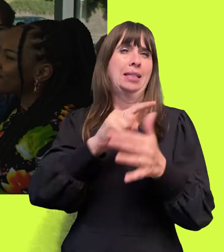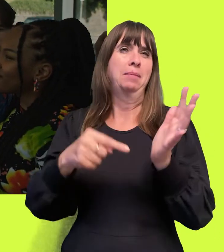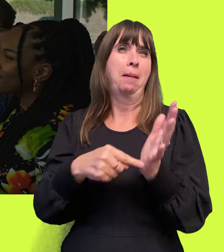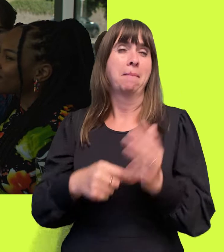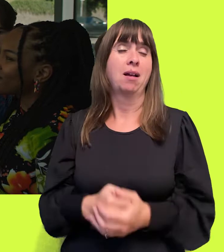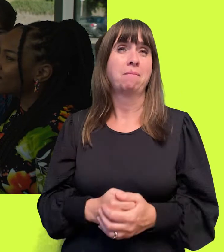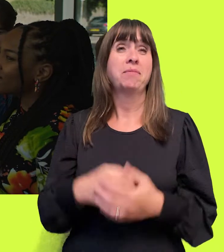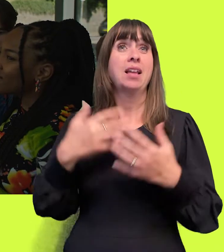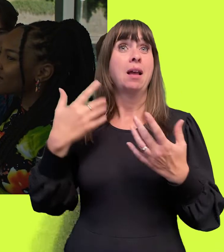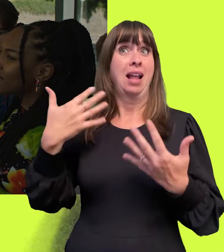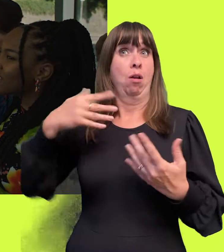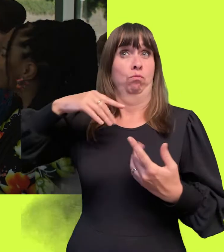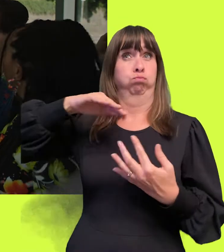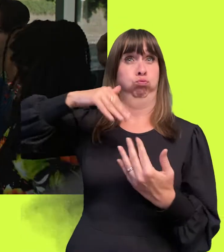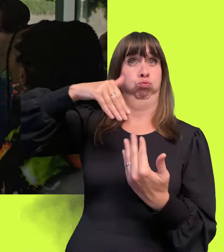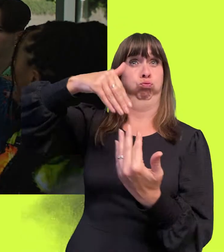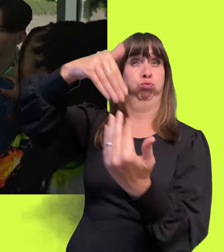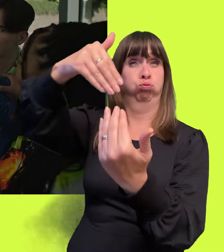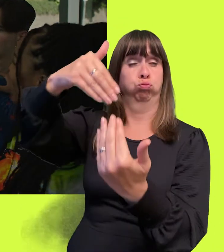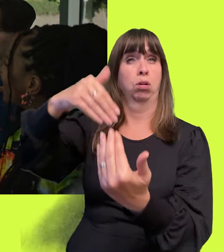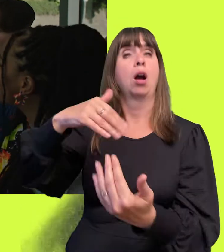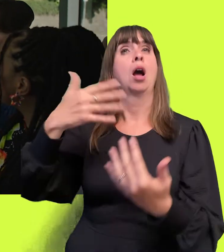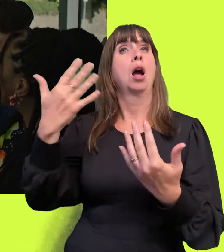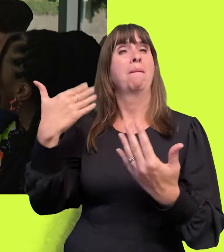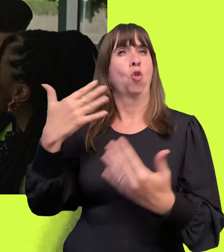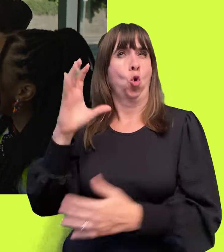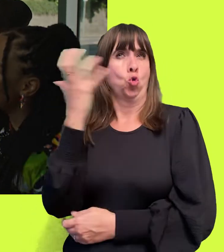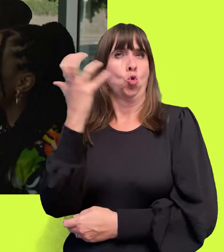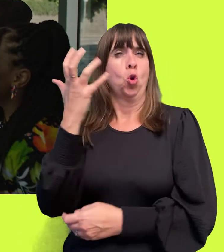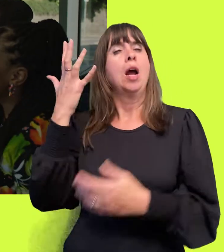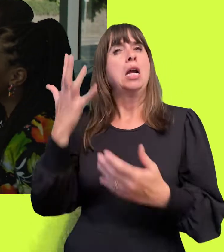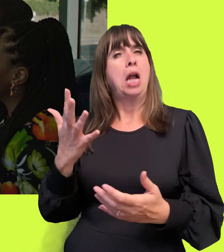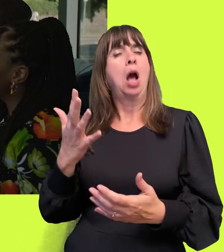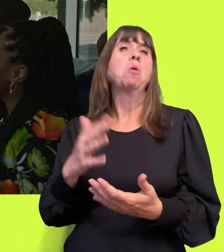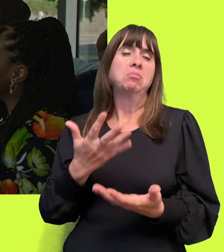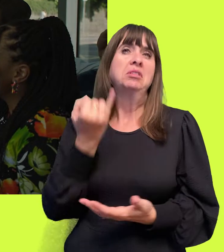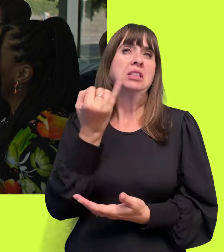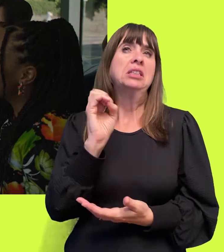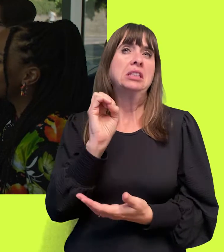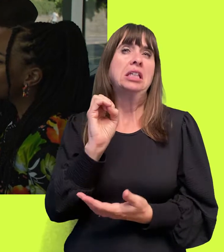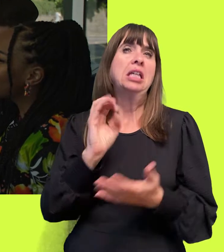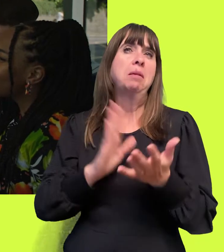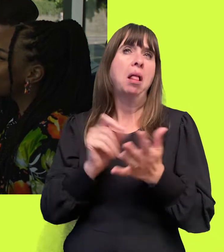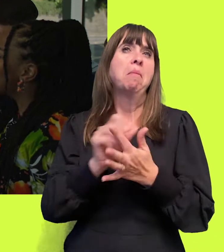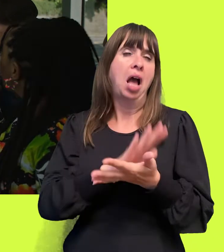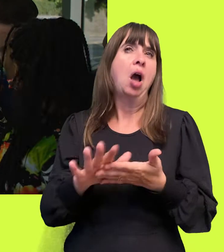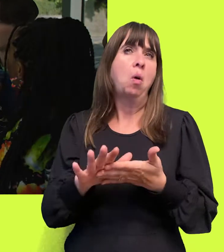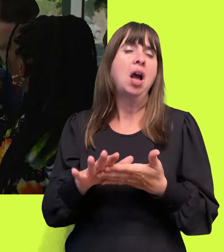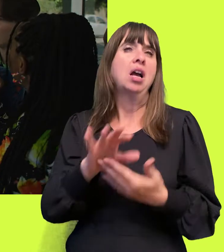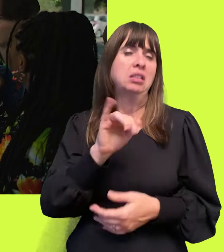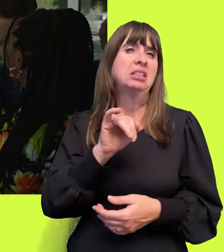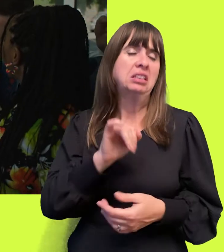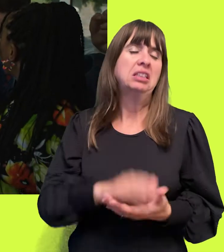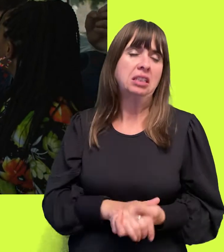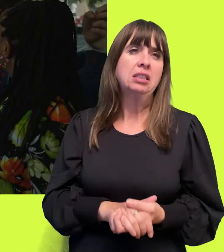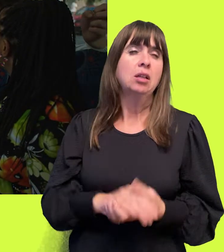from orange to green. Still some heavy rain forecast for later tonight though, and with a wind speed of 60 miles per hour. Likewise, you would have that stroke Who is